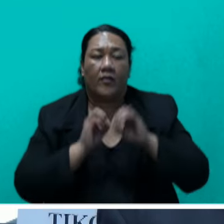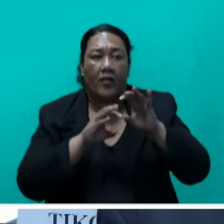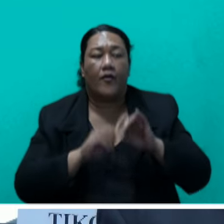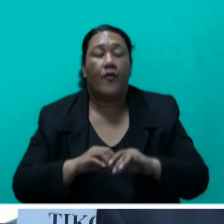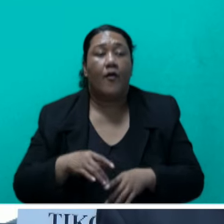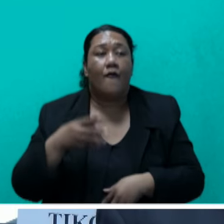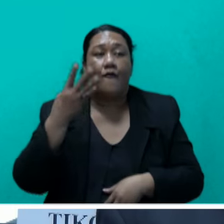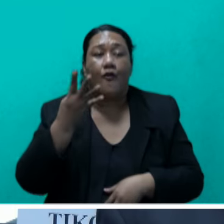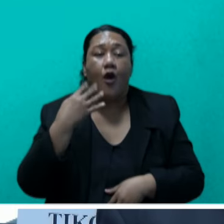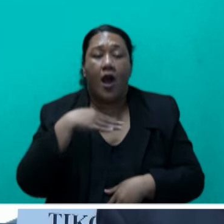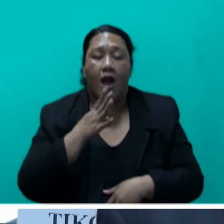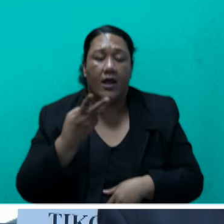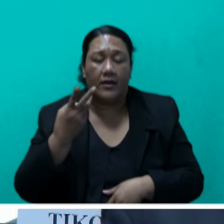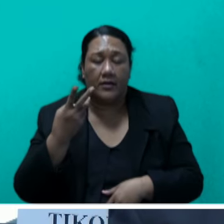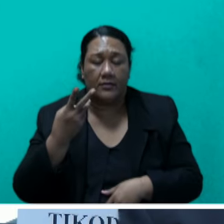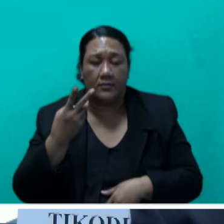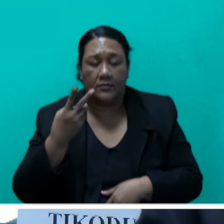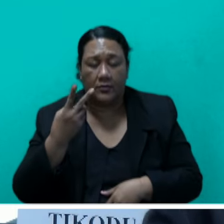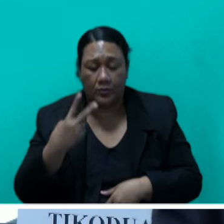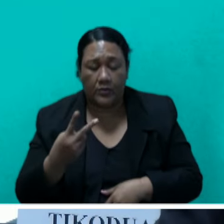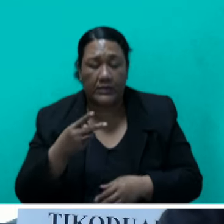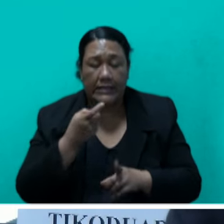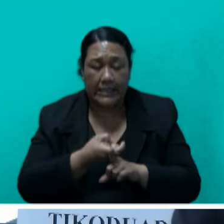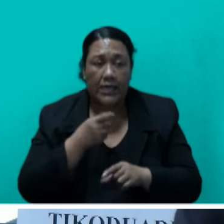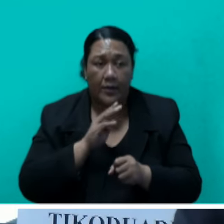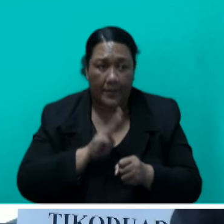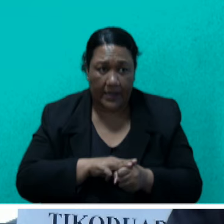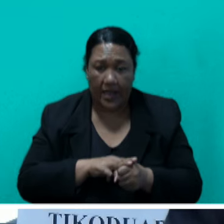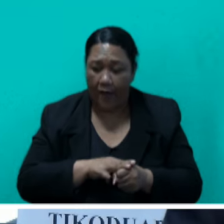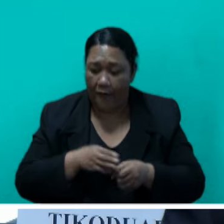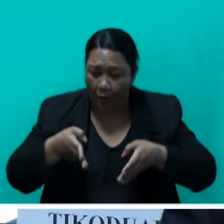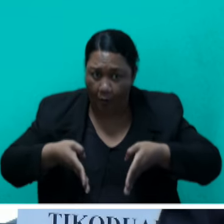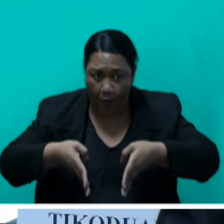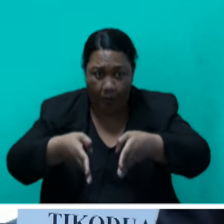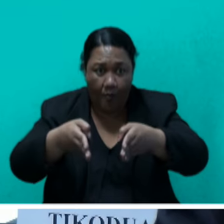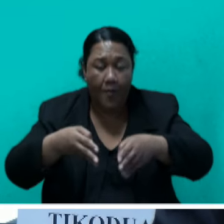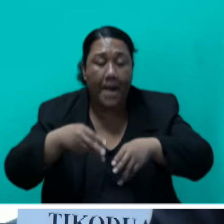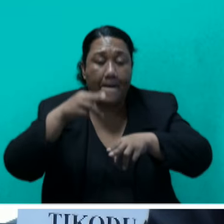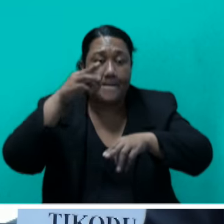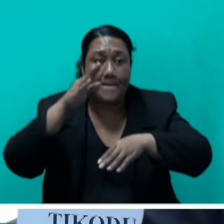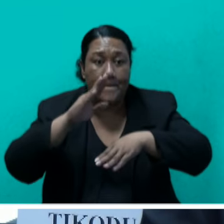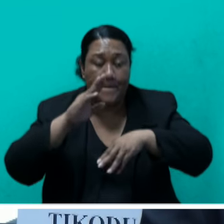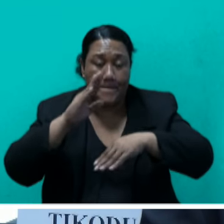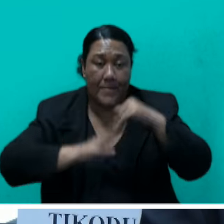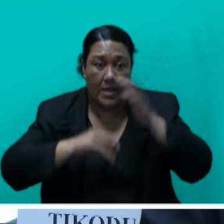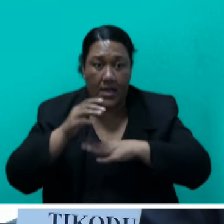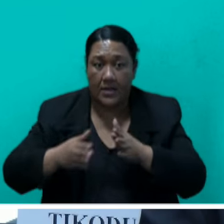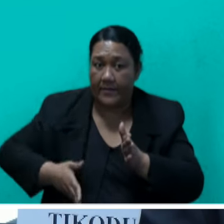kilometers of railway across our mills, only 384 kilometers remain operational.